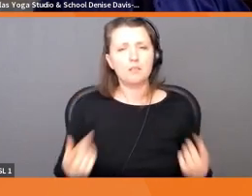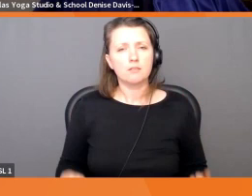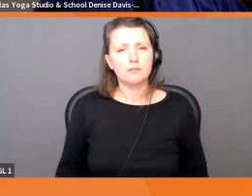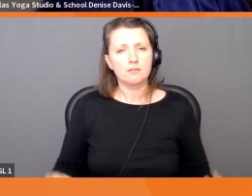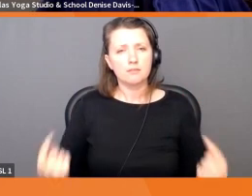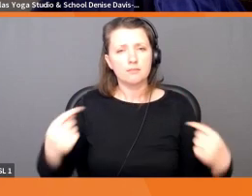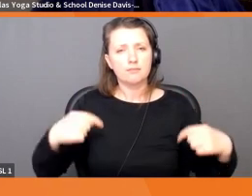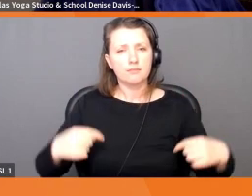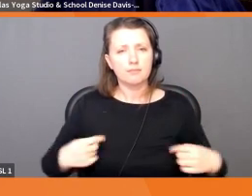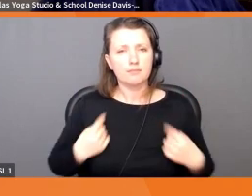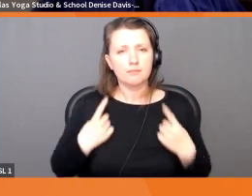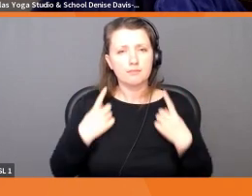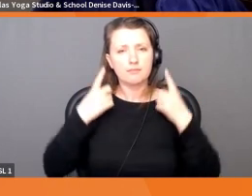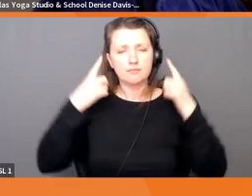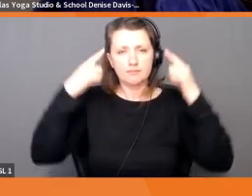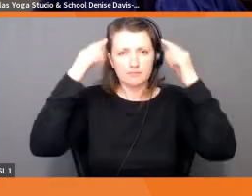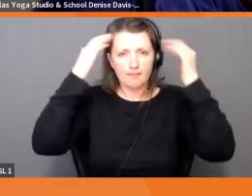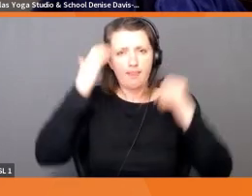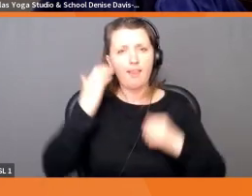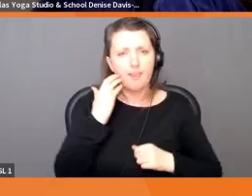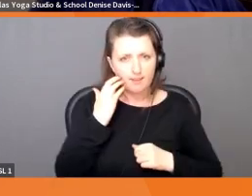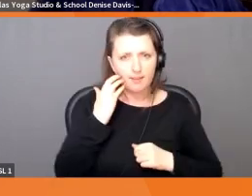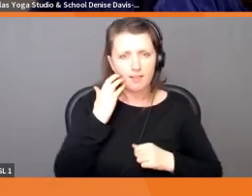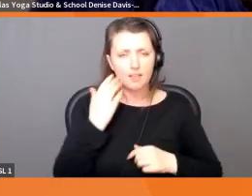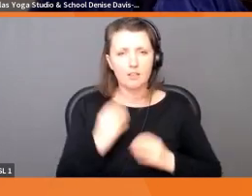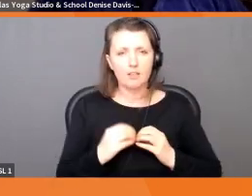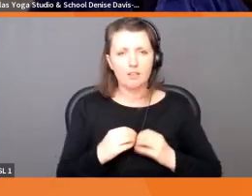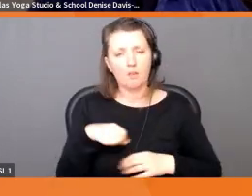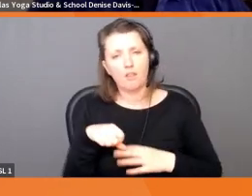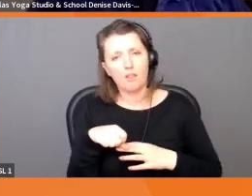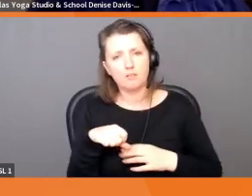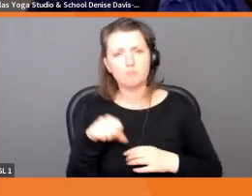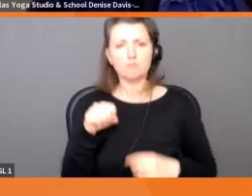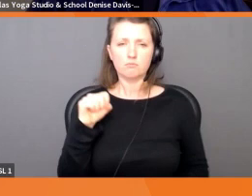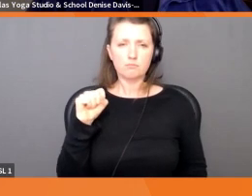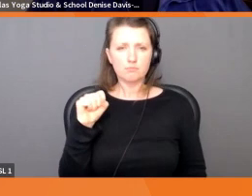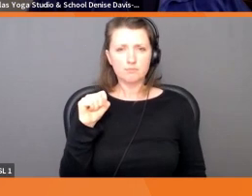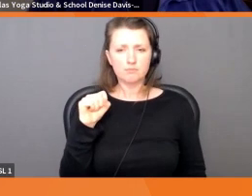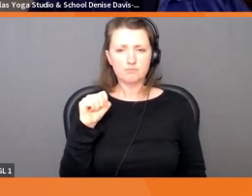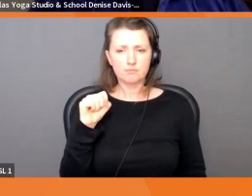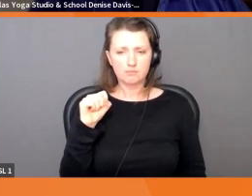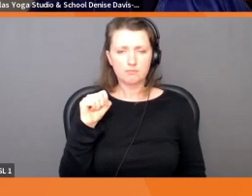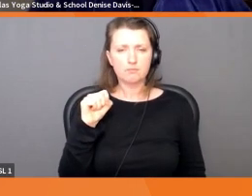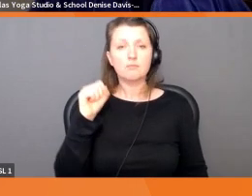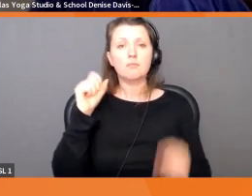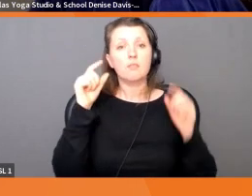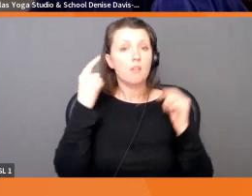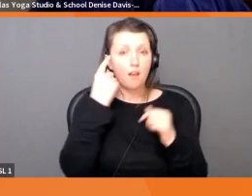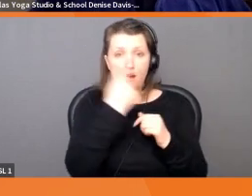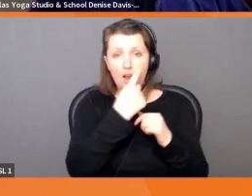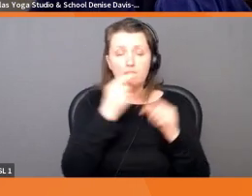through the crown of the head and get a little tall in the seat. And let the eyes be softly closed or softly open.